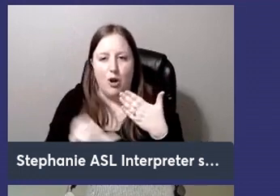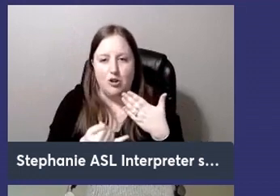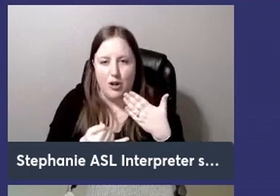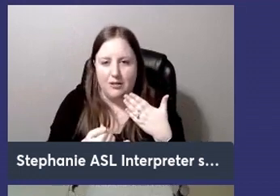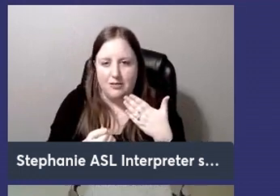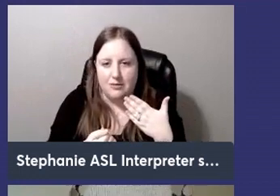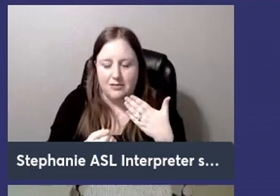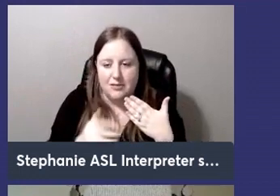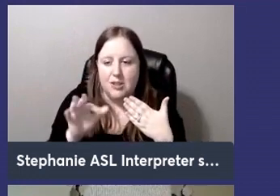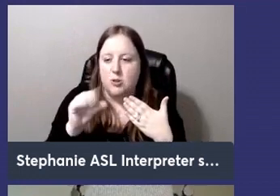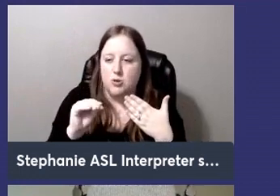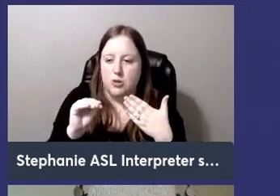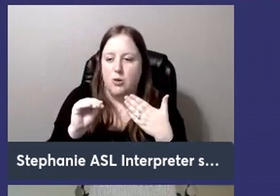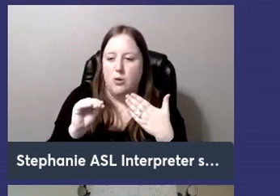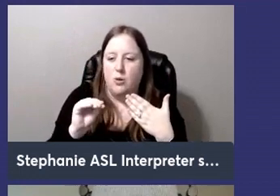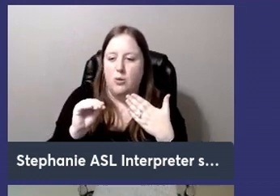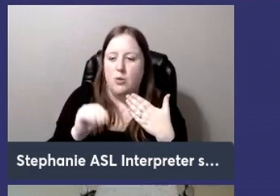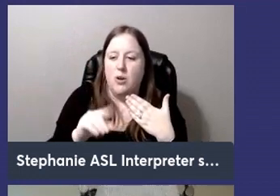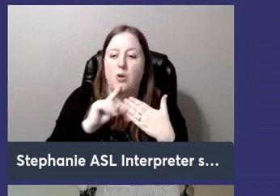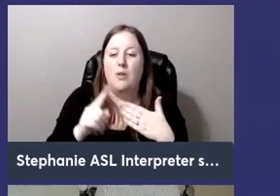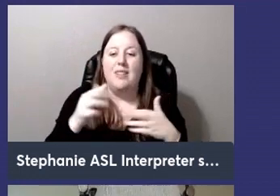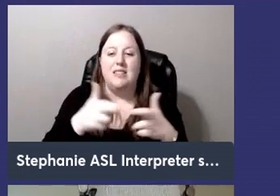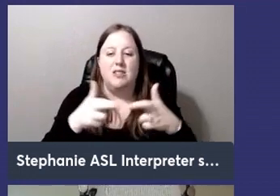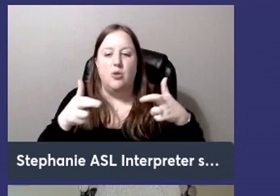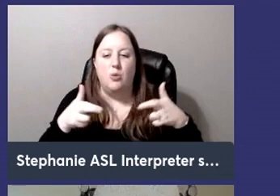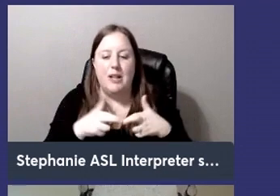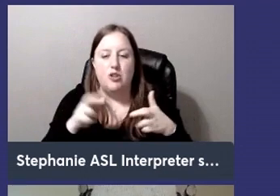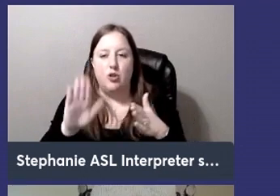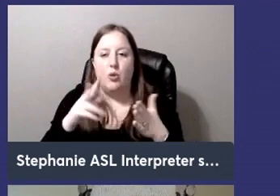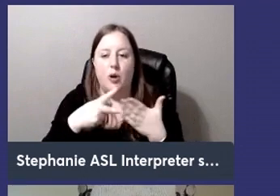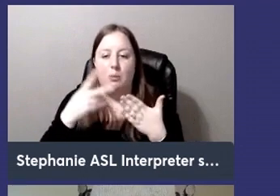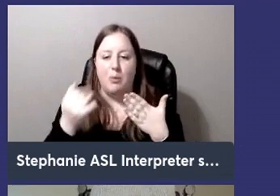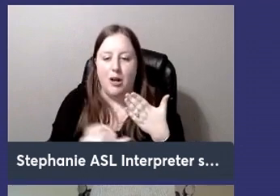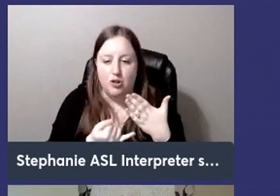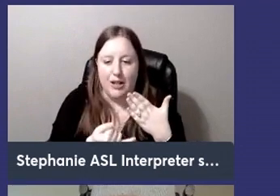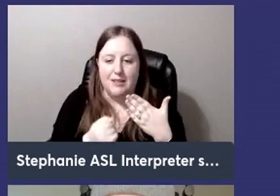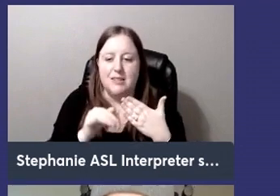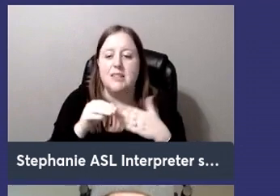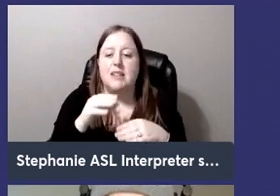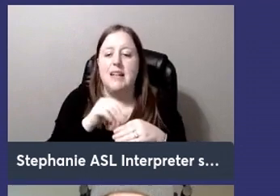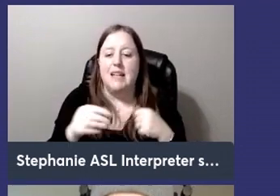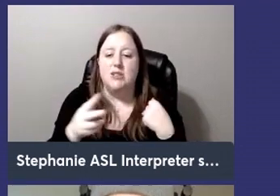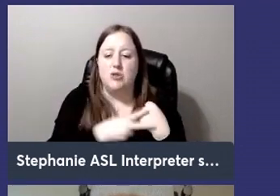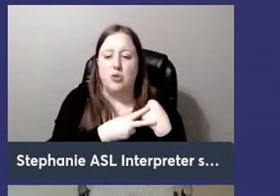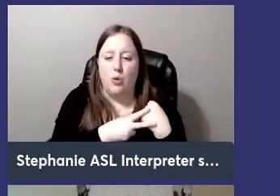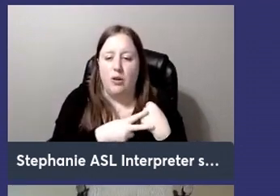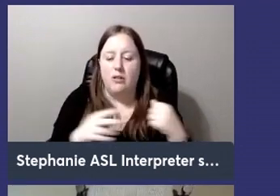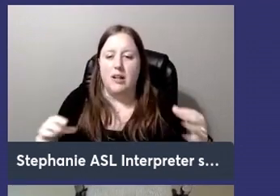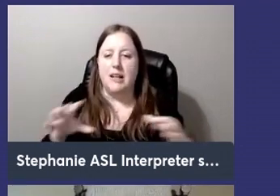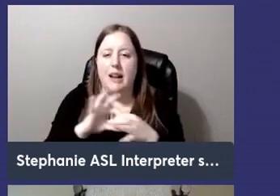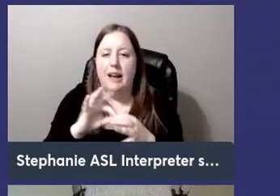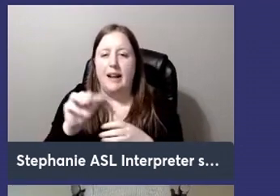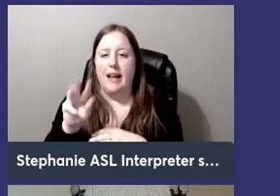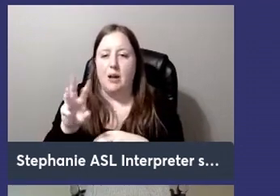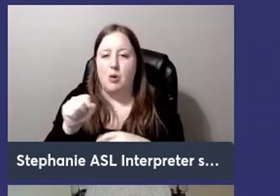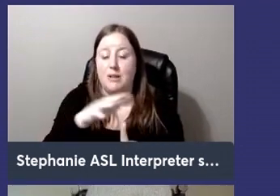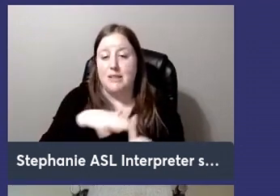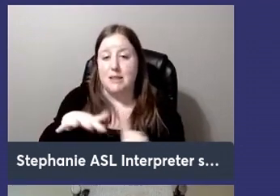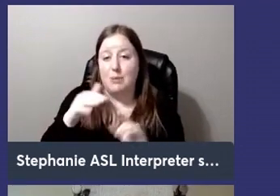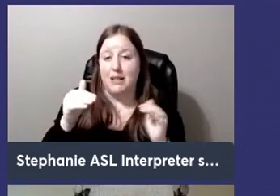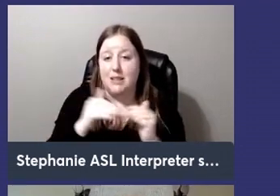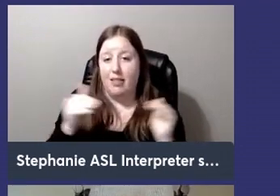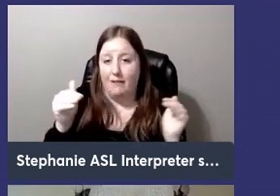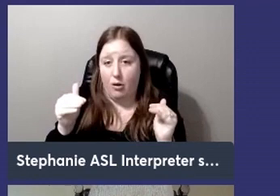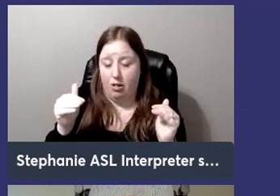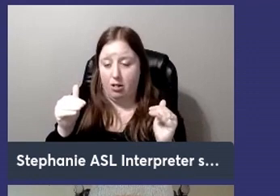sits, it defines the region where your project, all the project data is going to be stored. You connect AWS accounts at the space level. You set up billing at the space